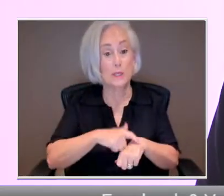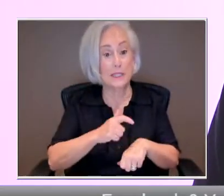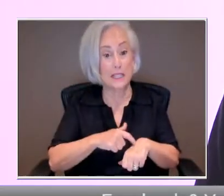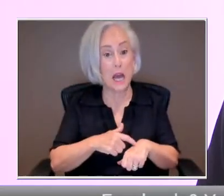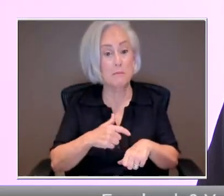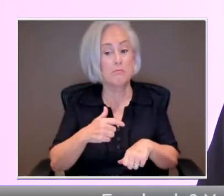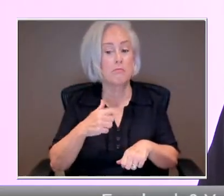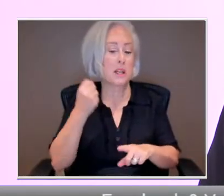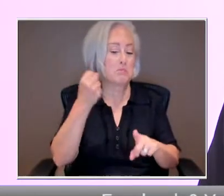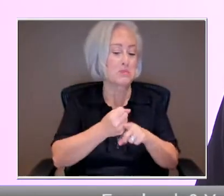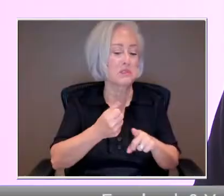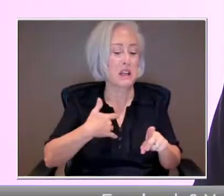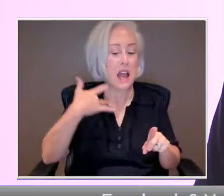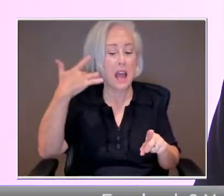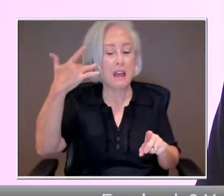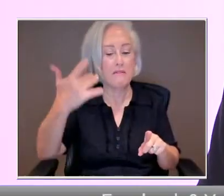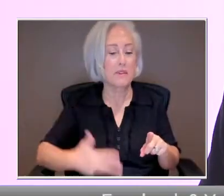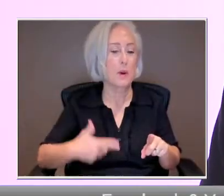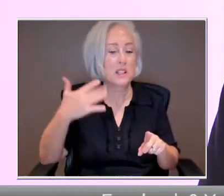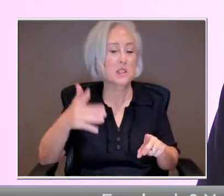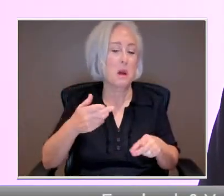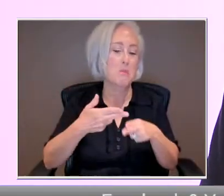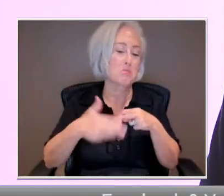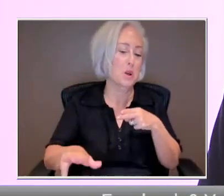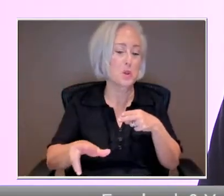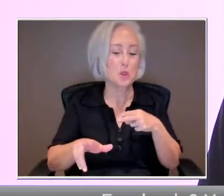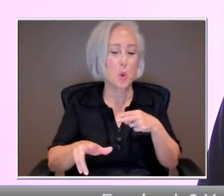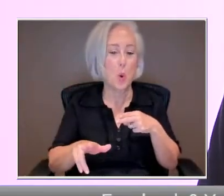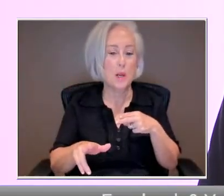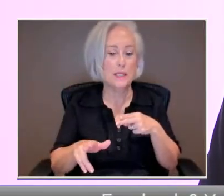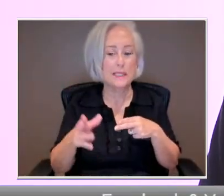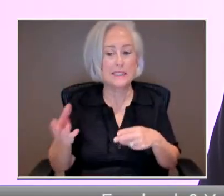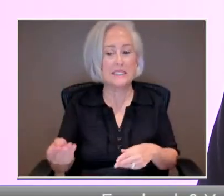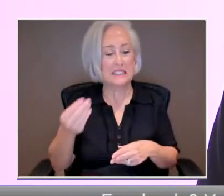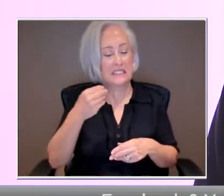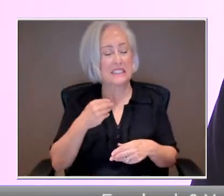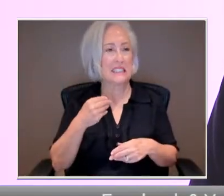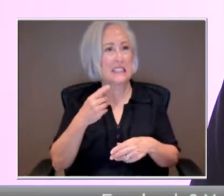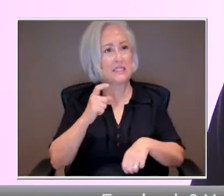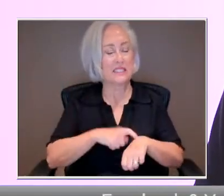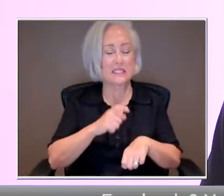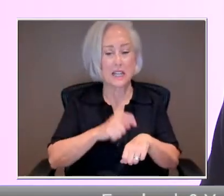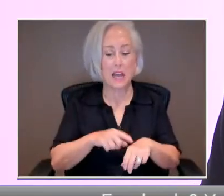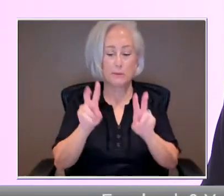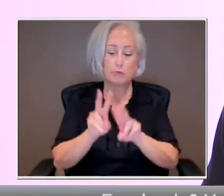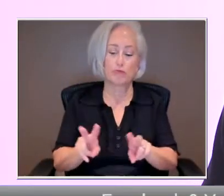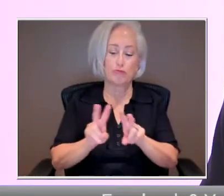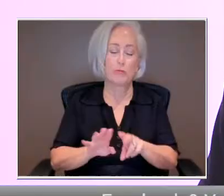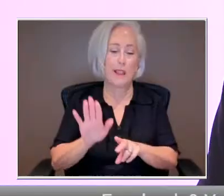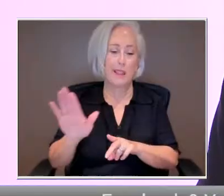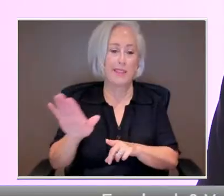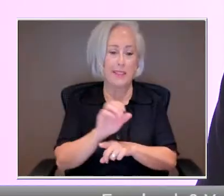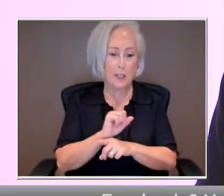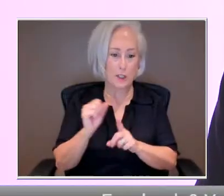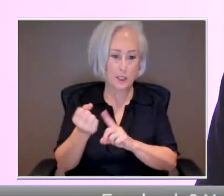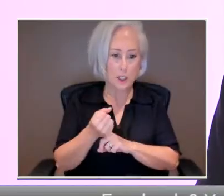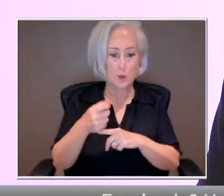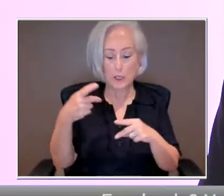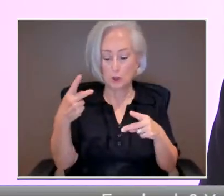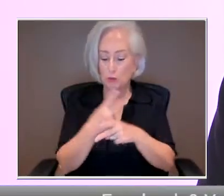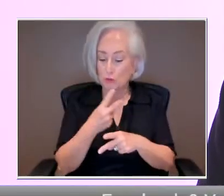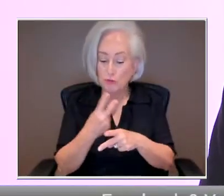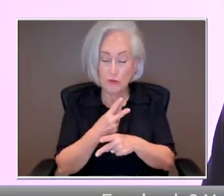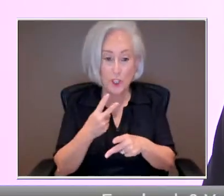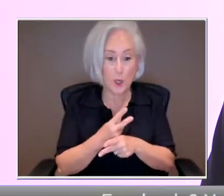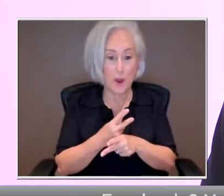whatever's going on is short-lived, it kind of gives us some time to assess the situation, find out,